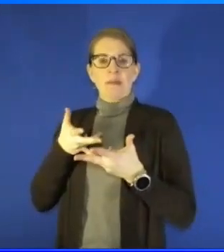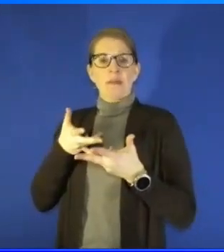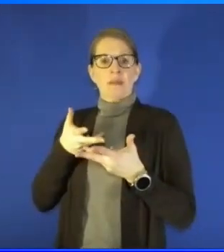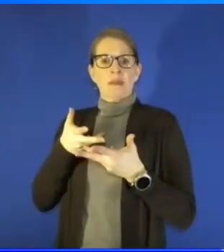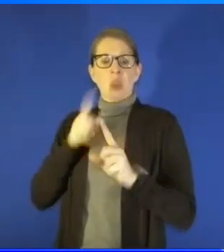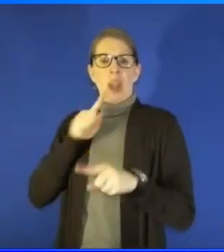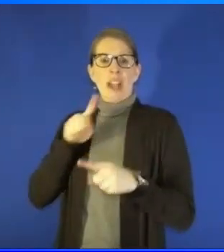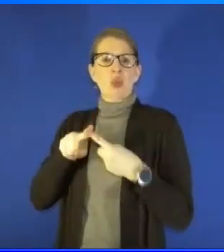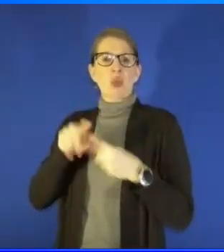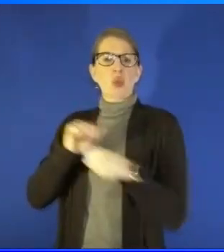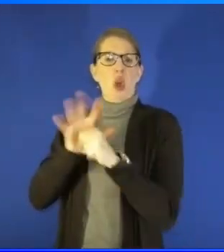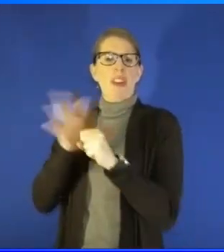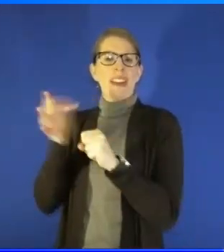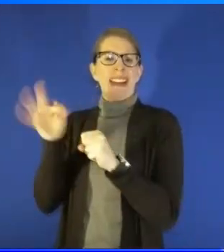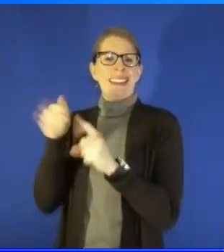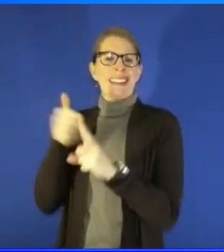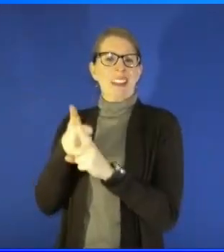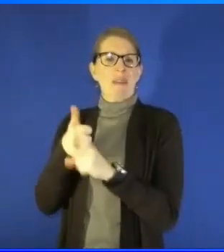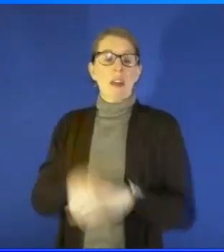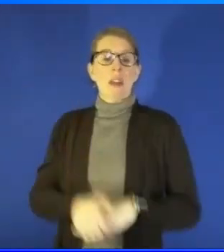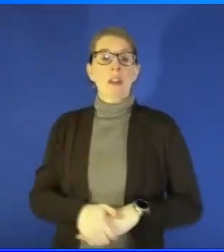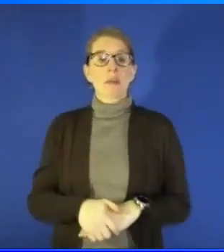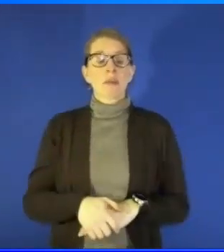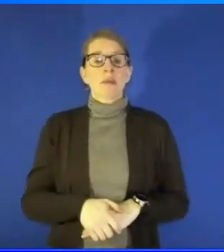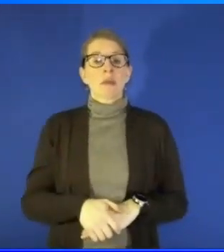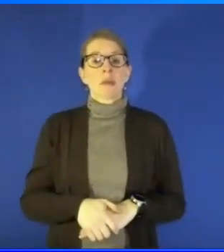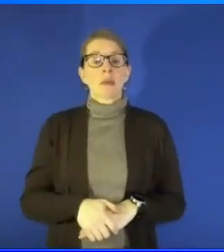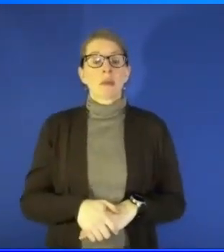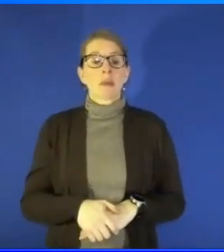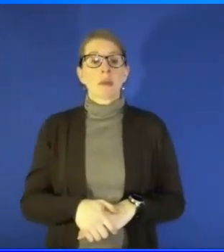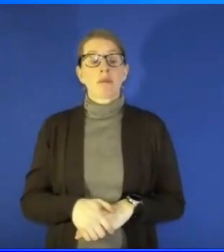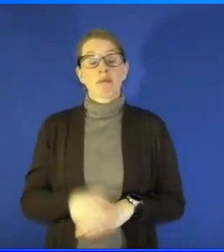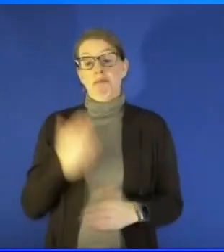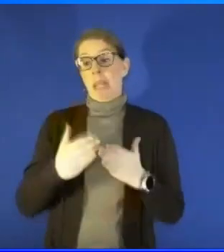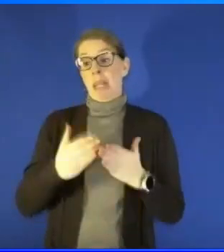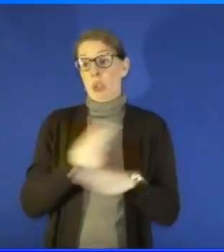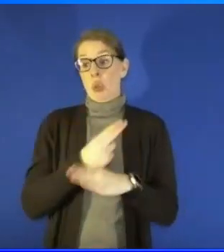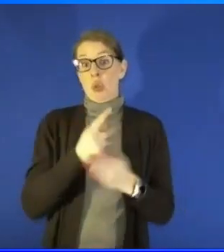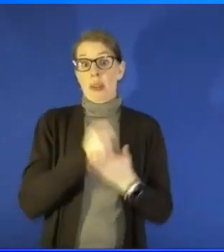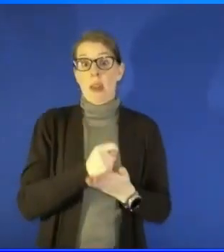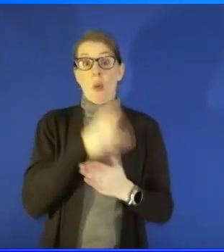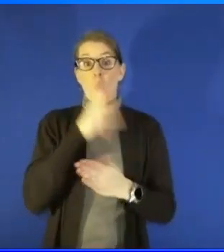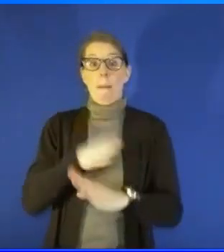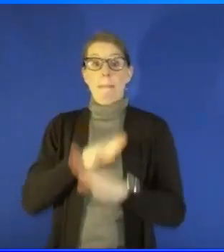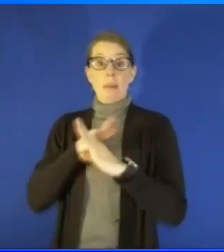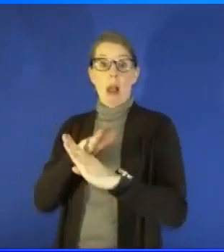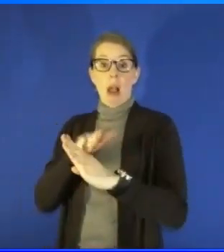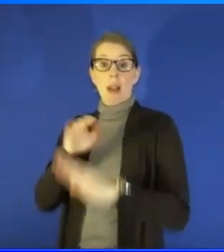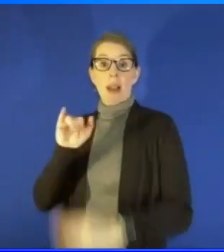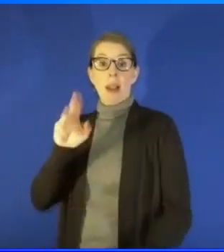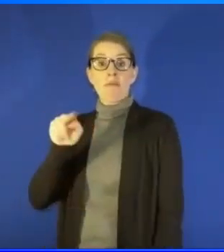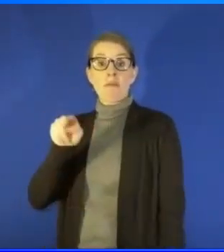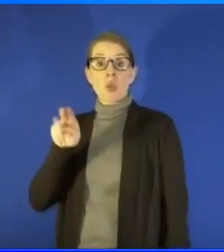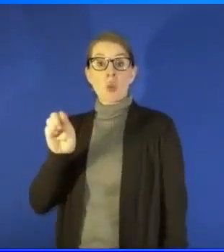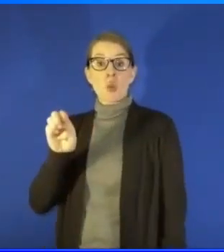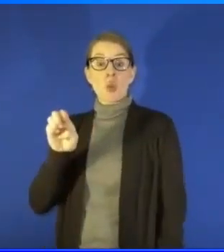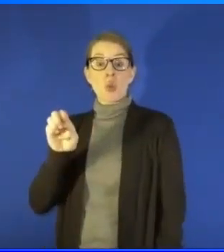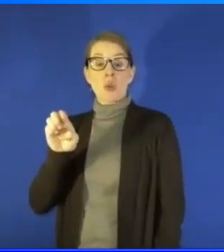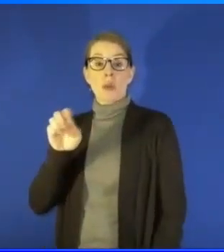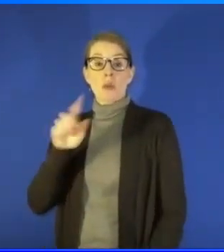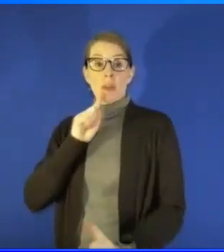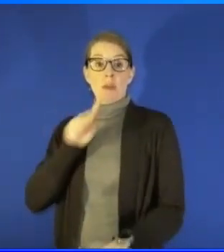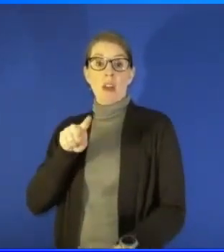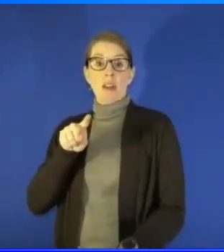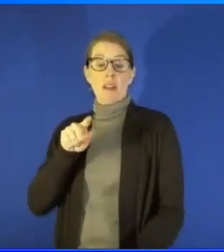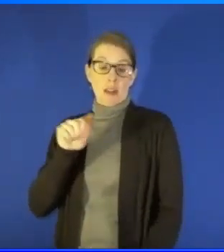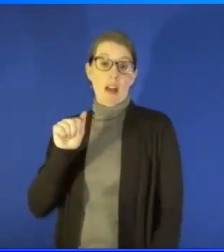better, perhaps then we could use therapies that will block that immune response, that autoimmune response